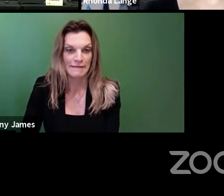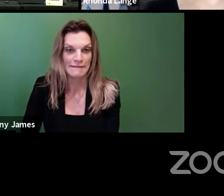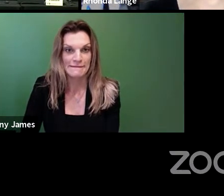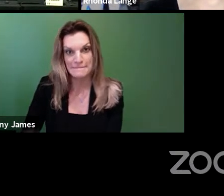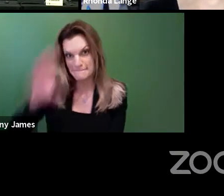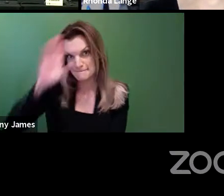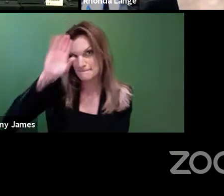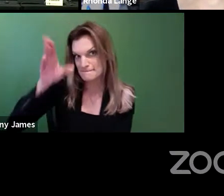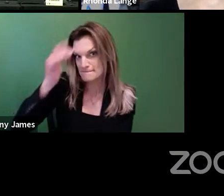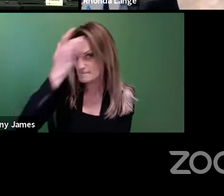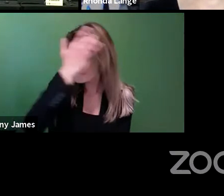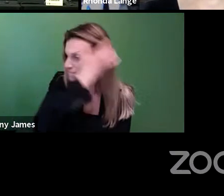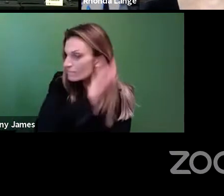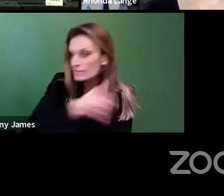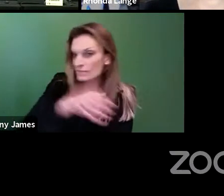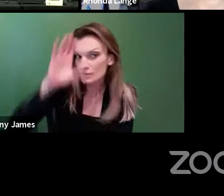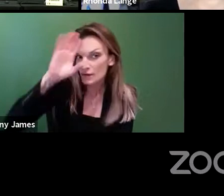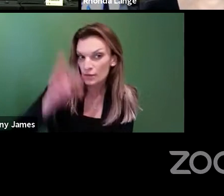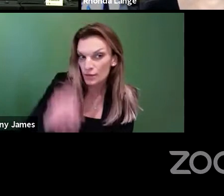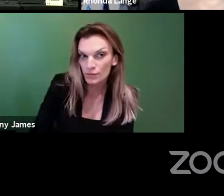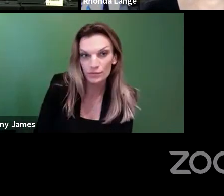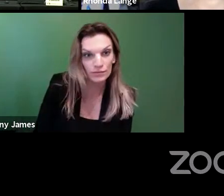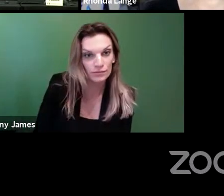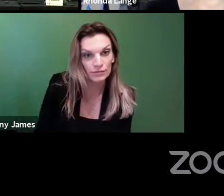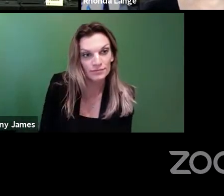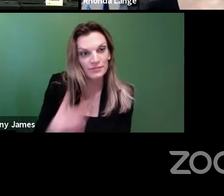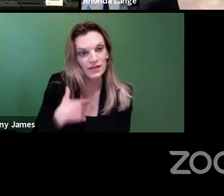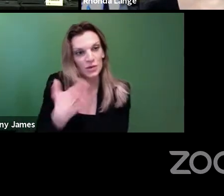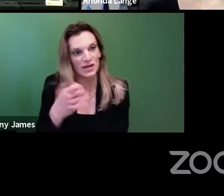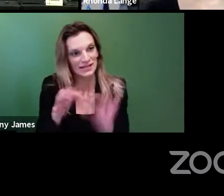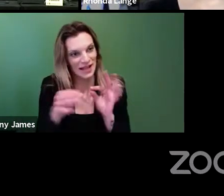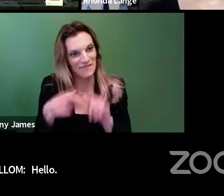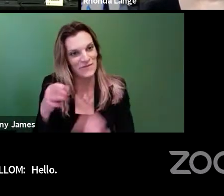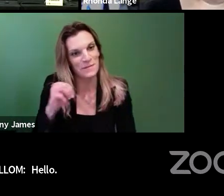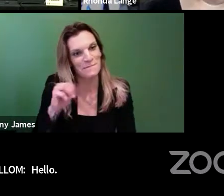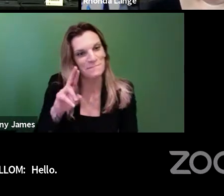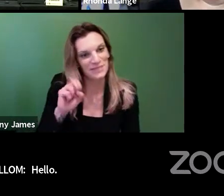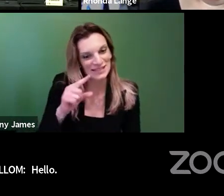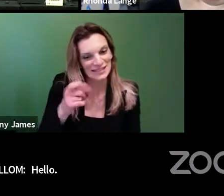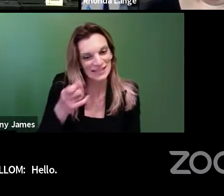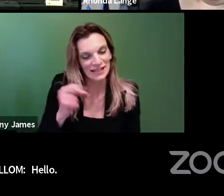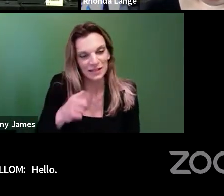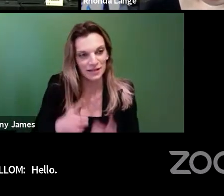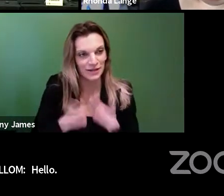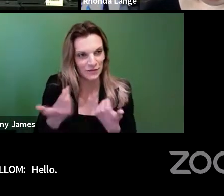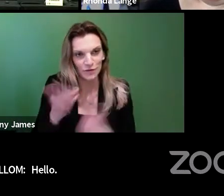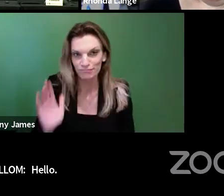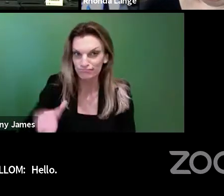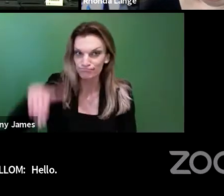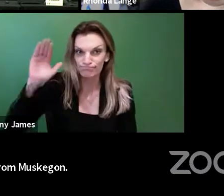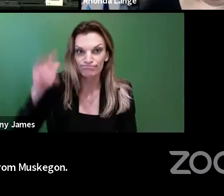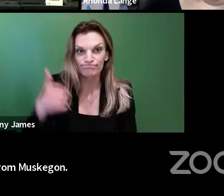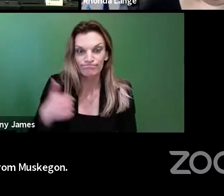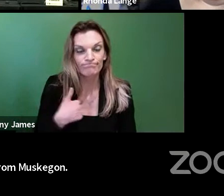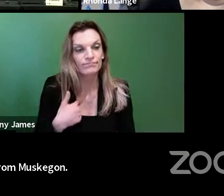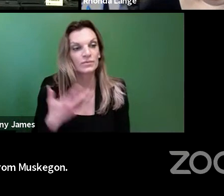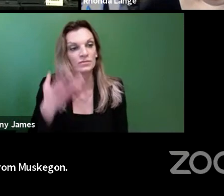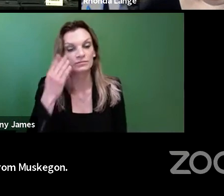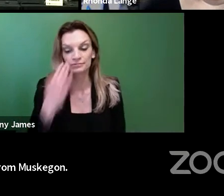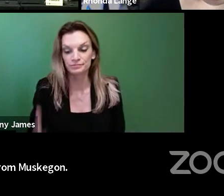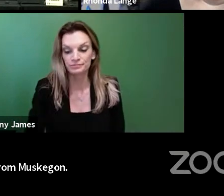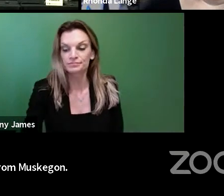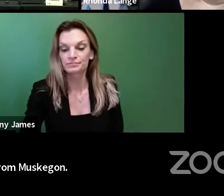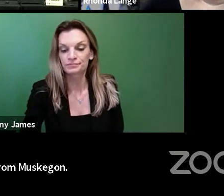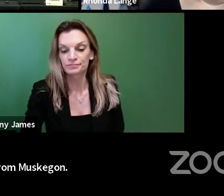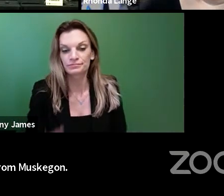Hello. Hello. Good. I just want to say that I'm from Muskegon, lived here my whole life. And the biggest thing I want to talk